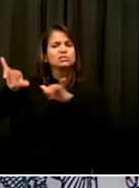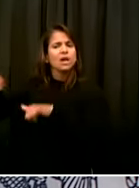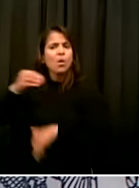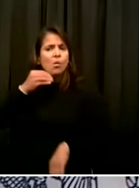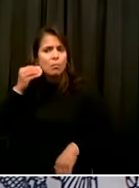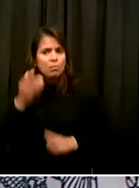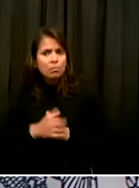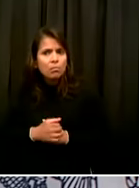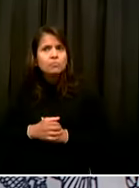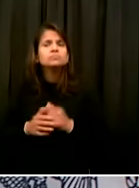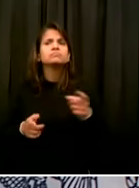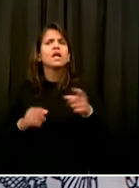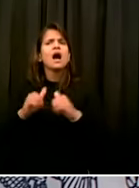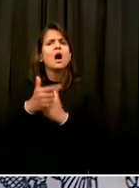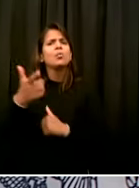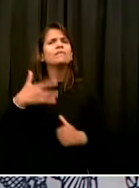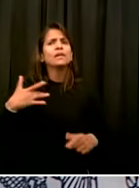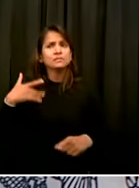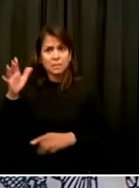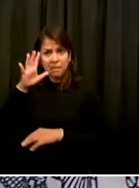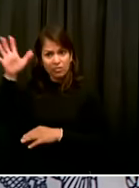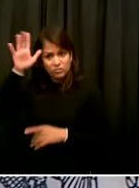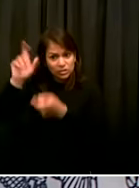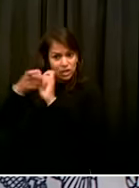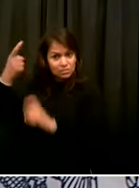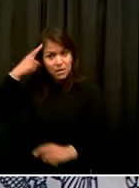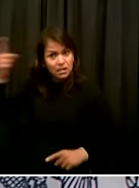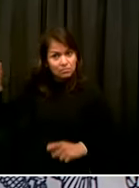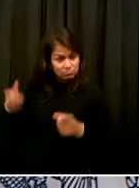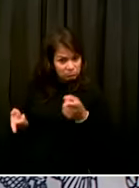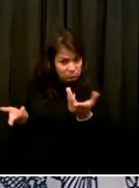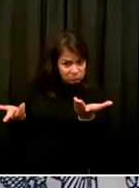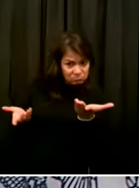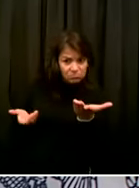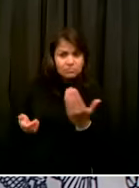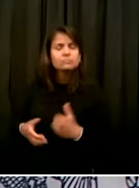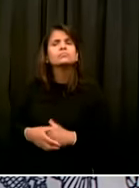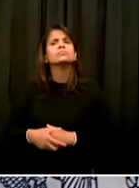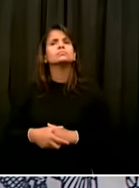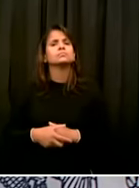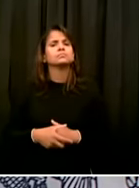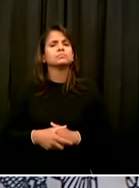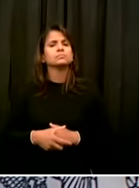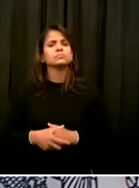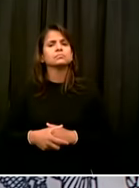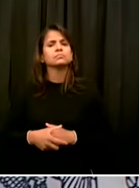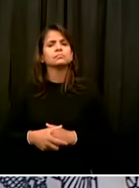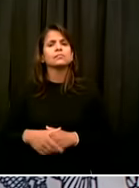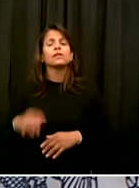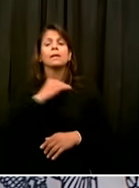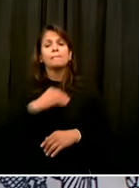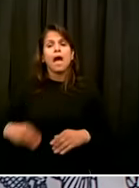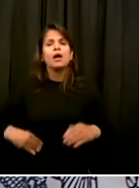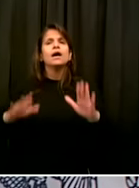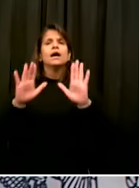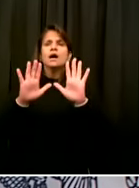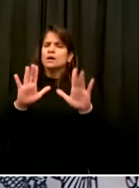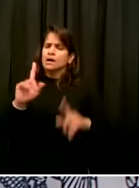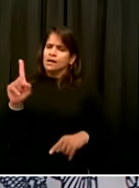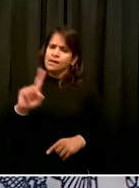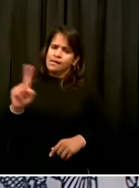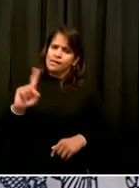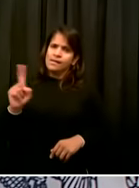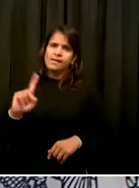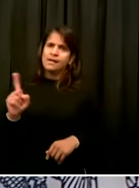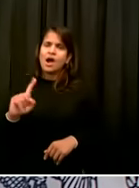that's an astounding number of parents and students, in fact. We reached out to all DOE families,